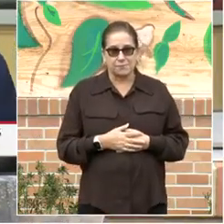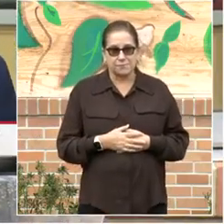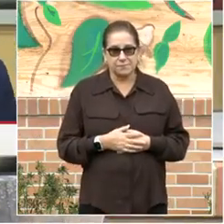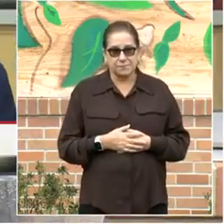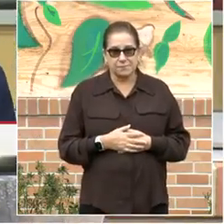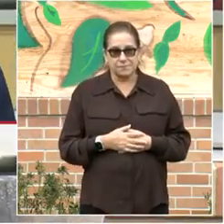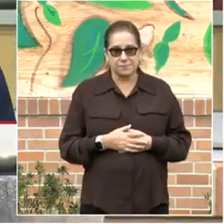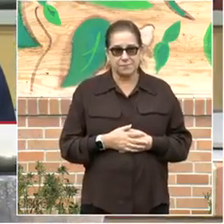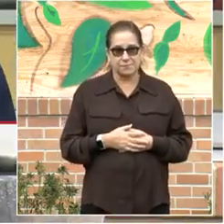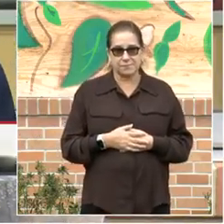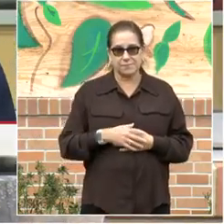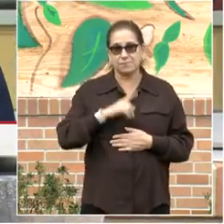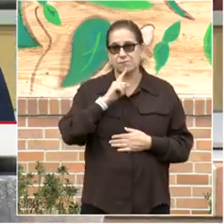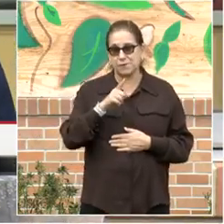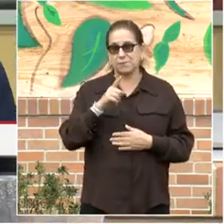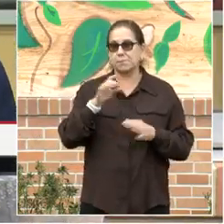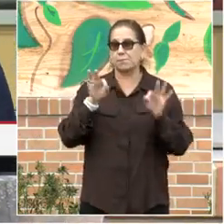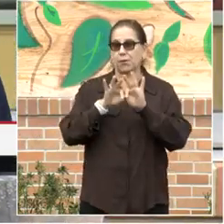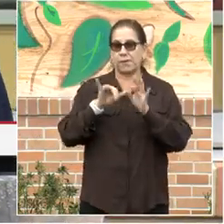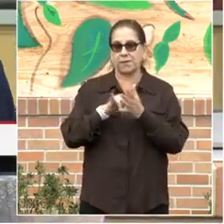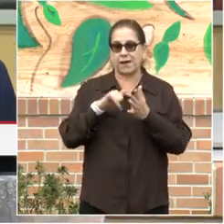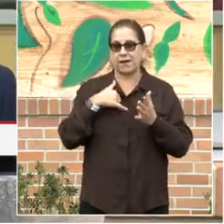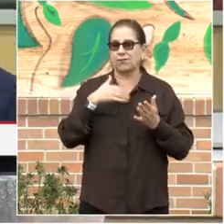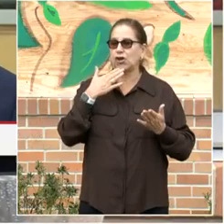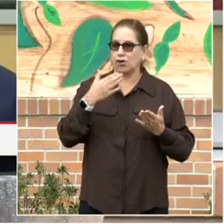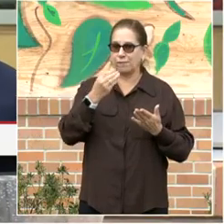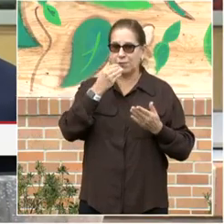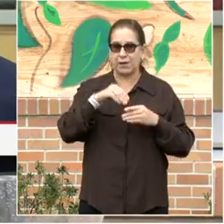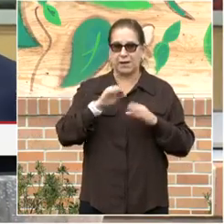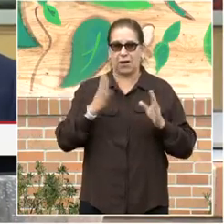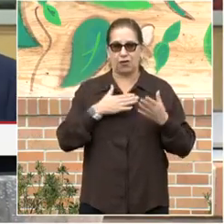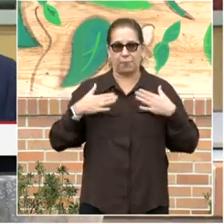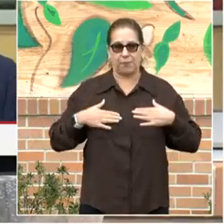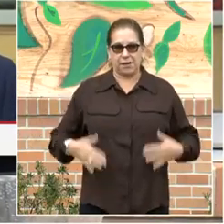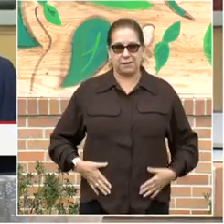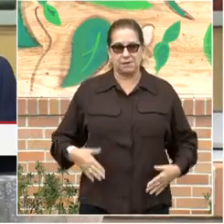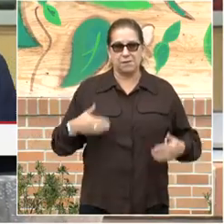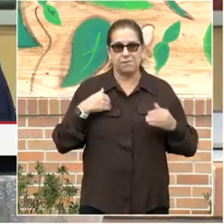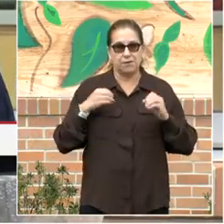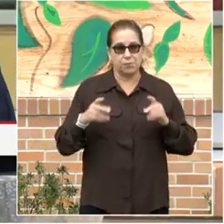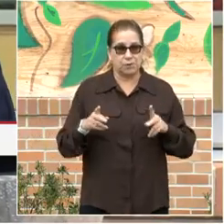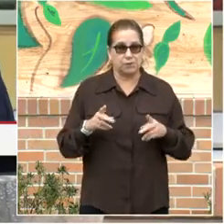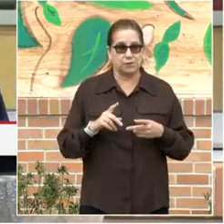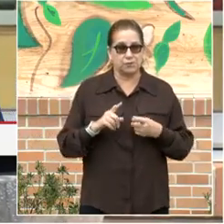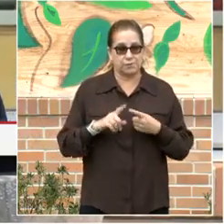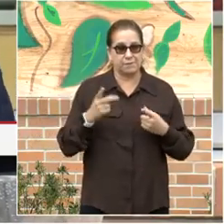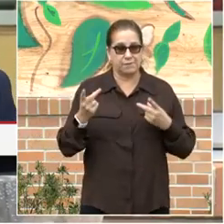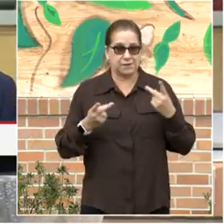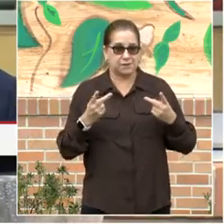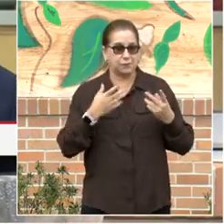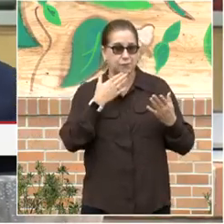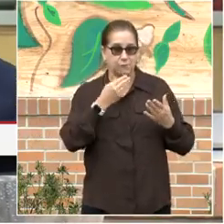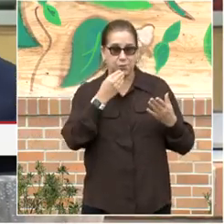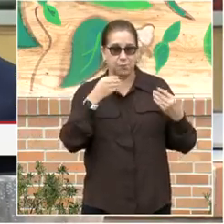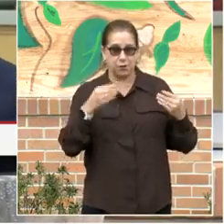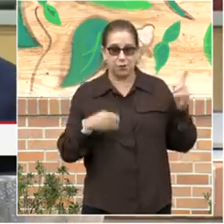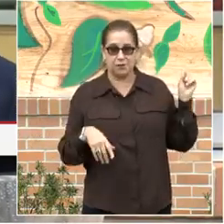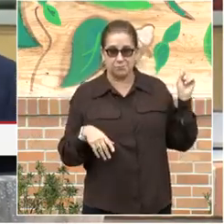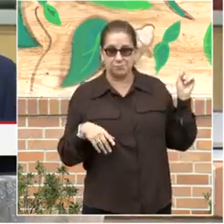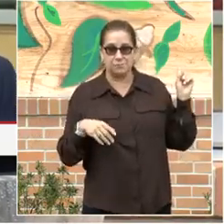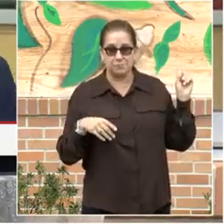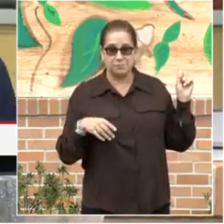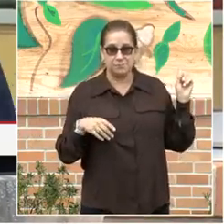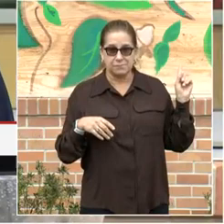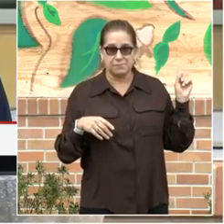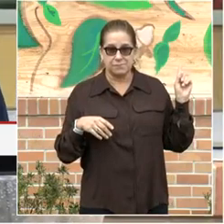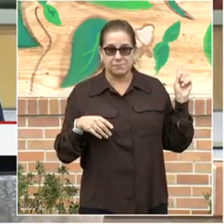food into our bodies. And that's what we're doing in this community. I had the opportunity to visit a good food market on Rhode Island Avenue. And I